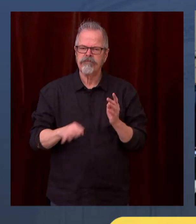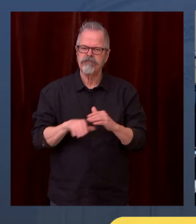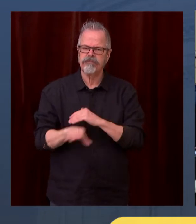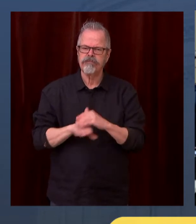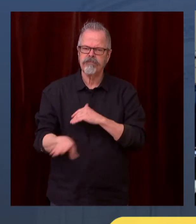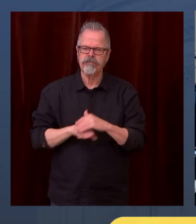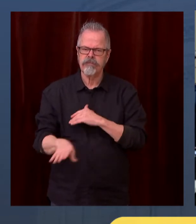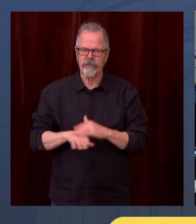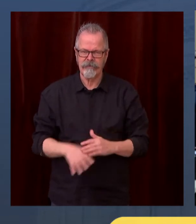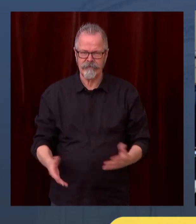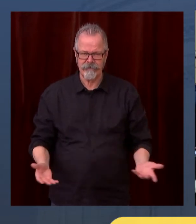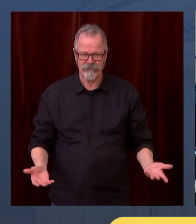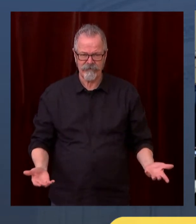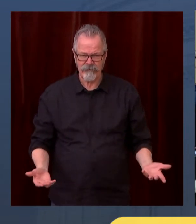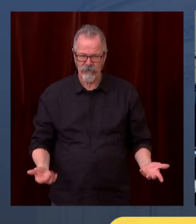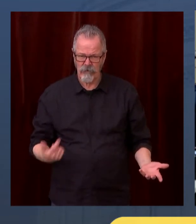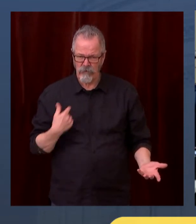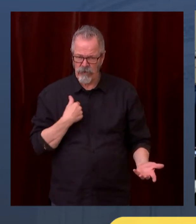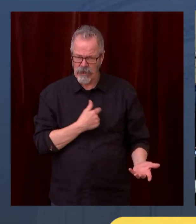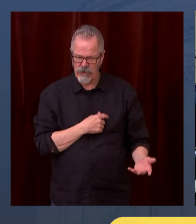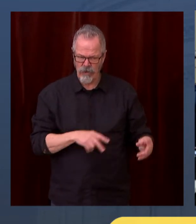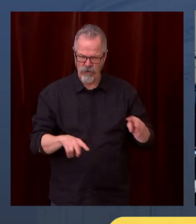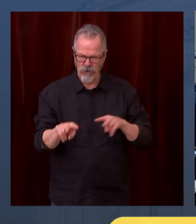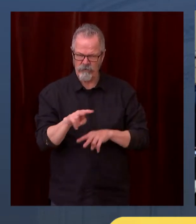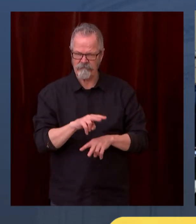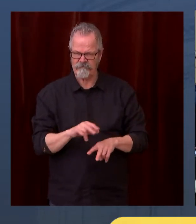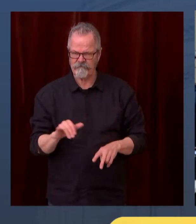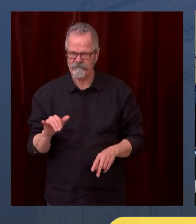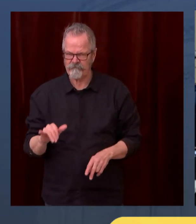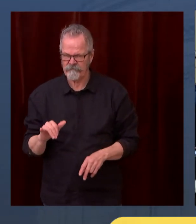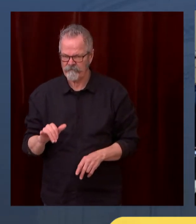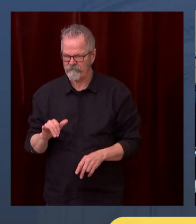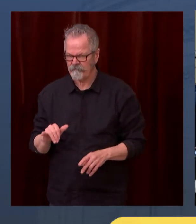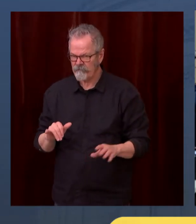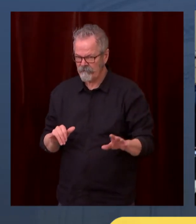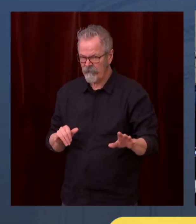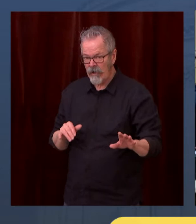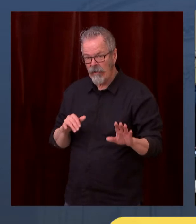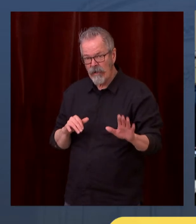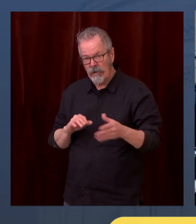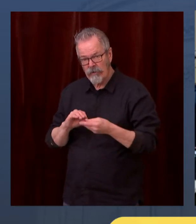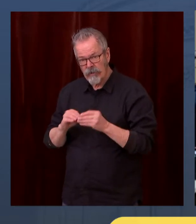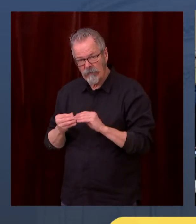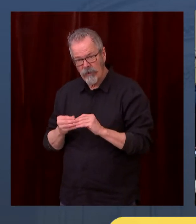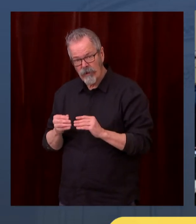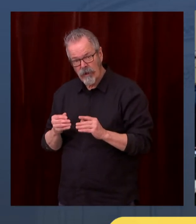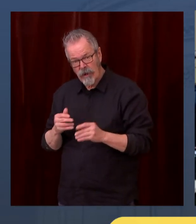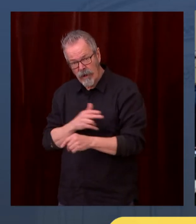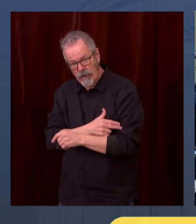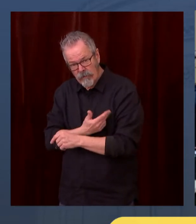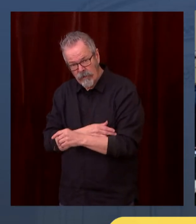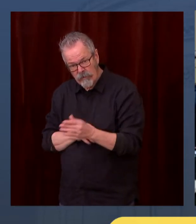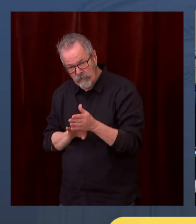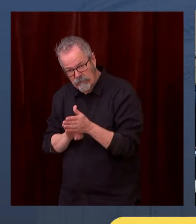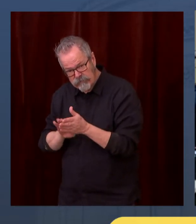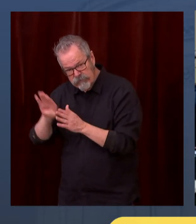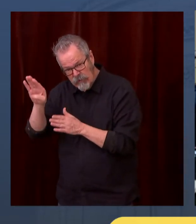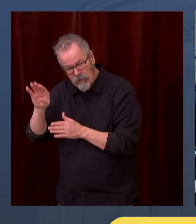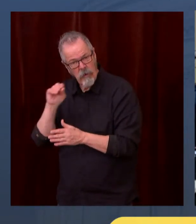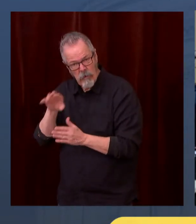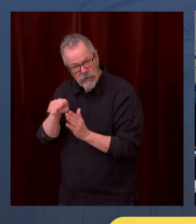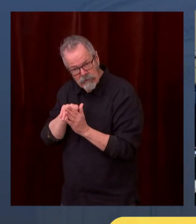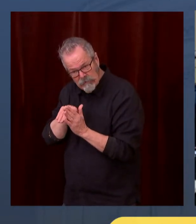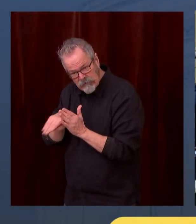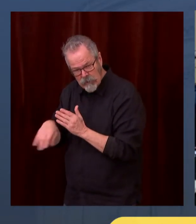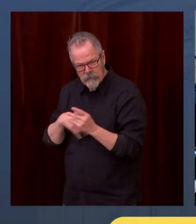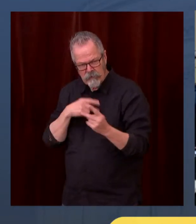those are the trends that we're really watching to see if those medical systems are decompressing, if their case counts are trending down, in order for us to make, for